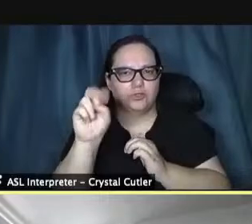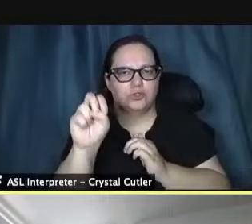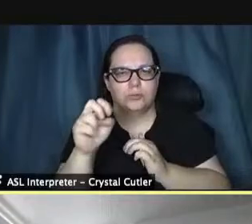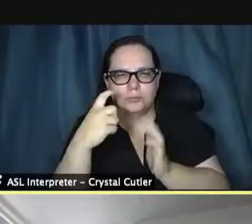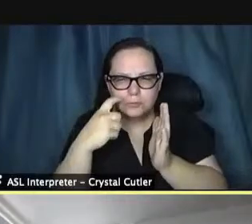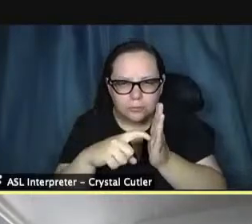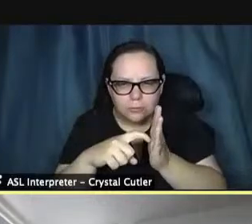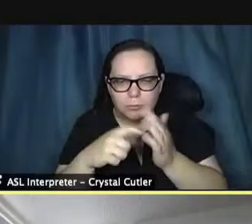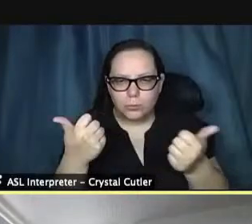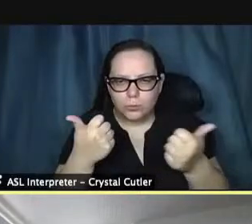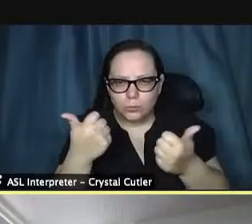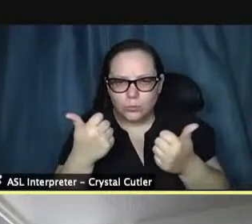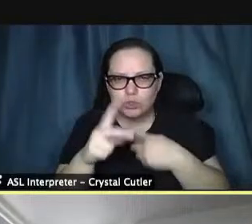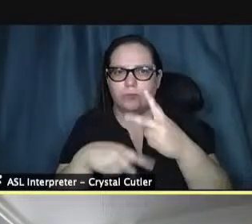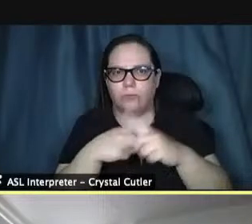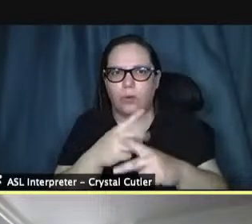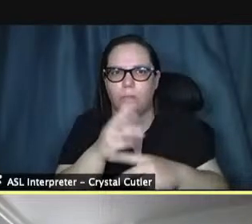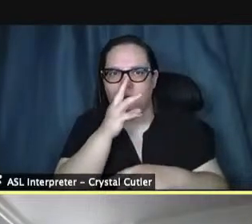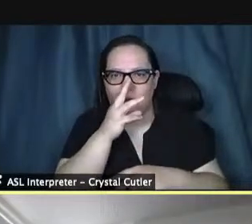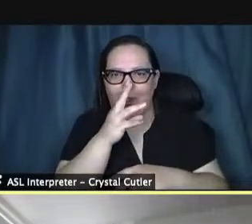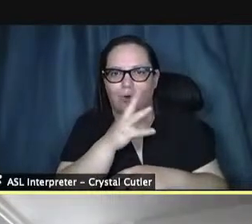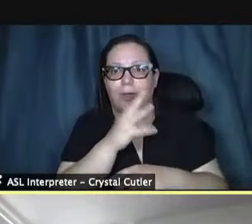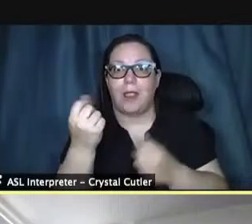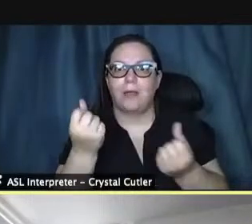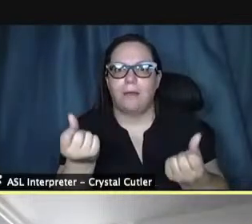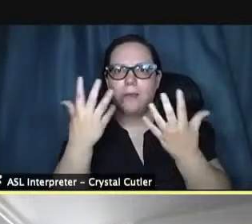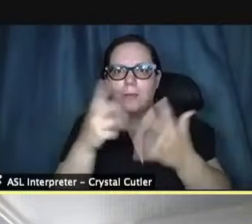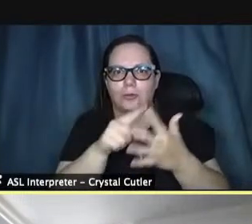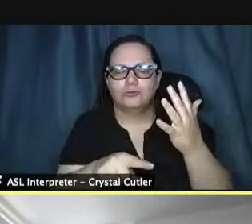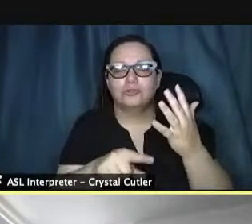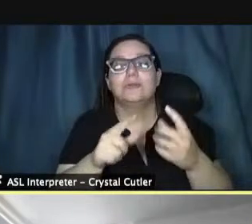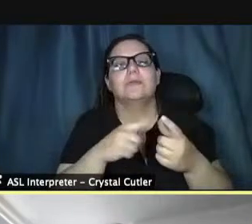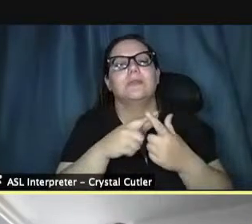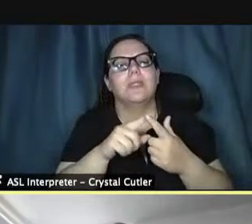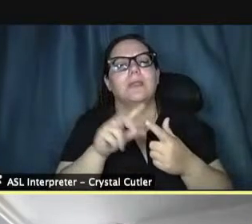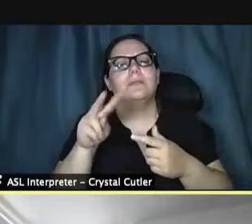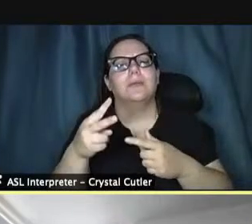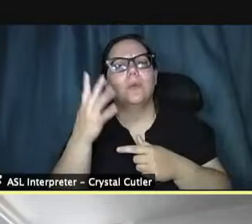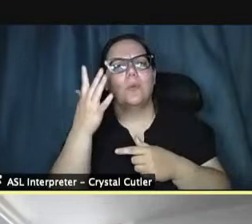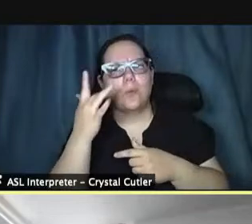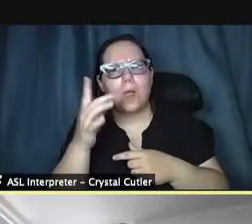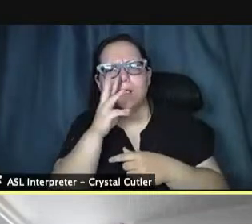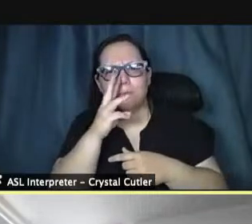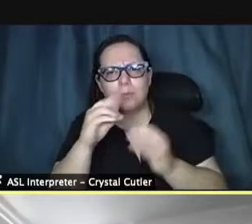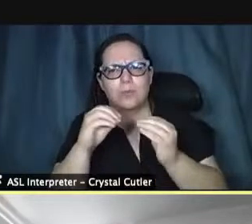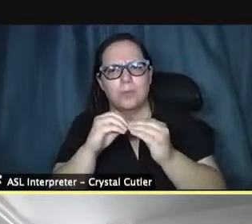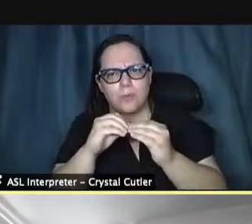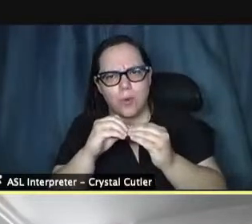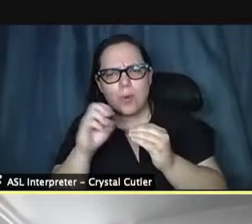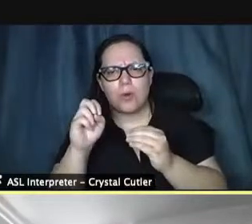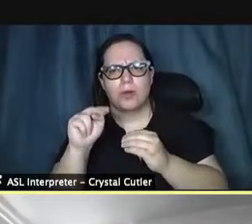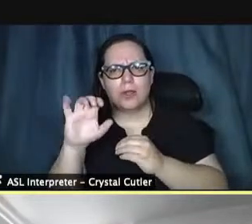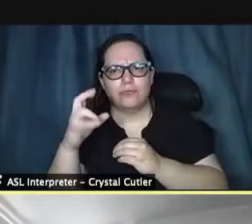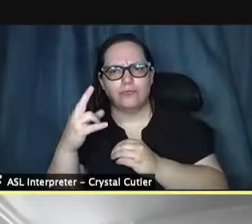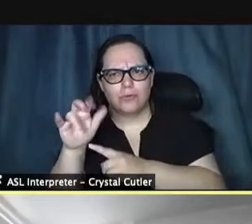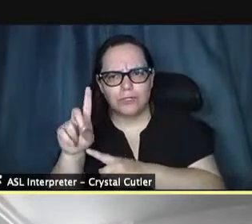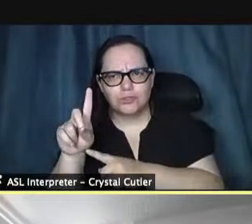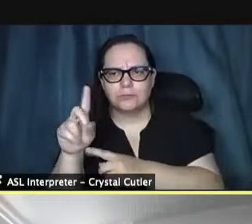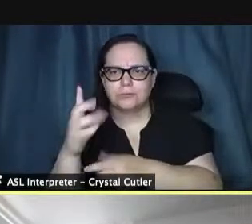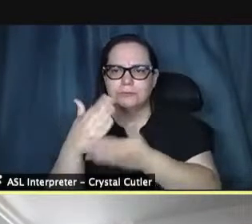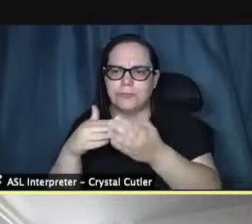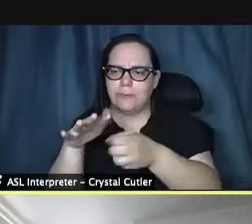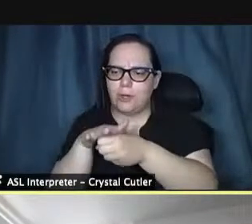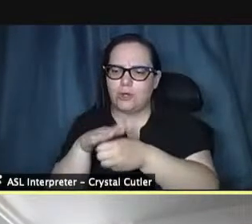is, why is the water more enriched in some areas and at some times than others? So we'll